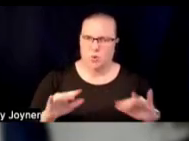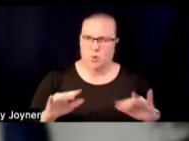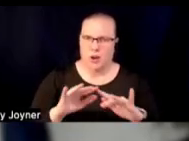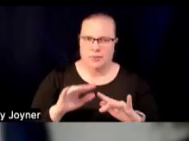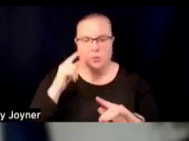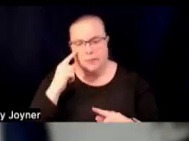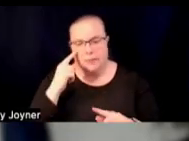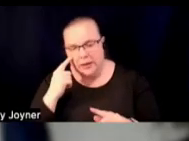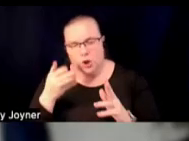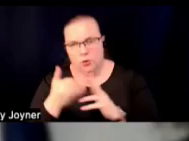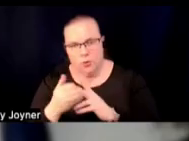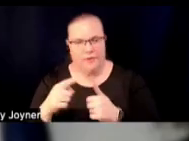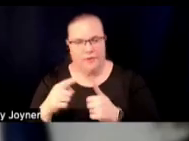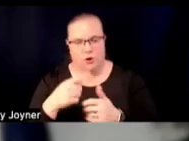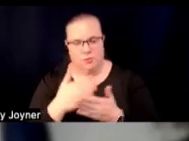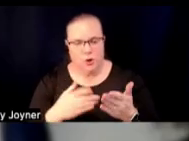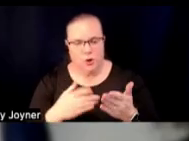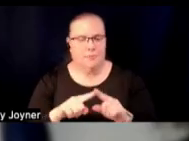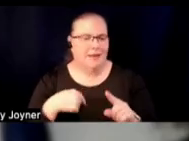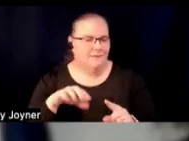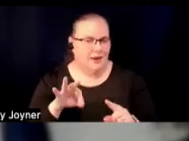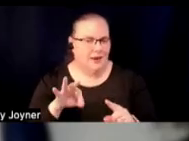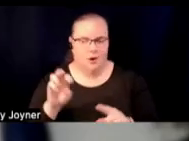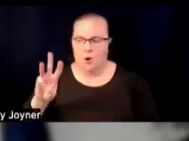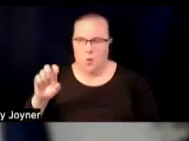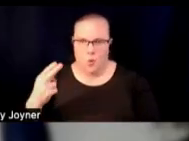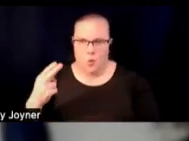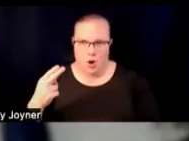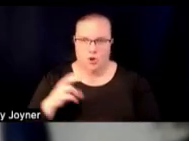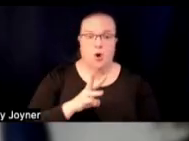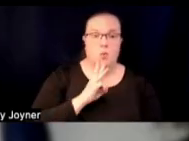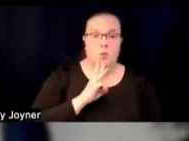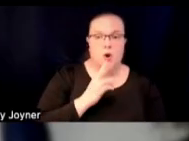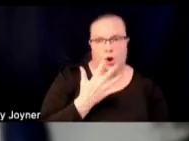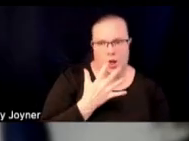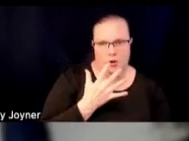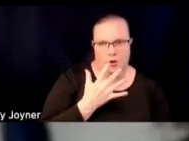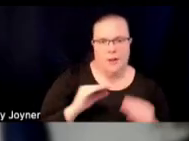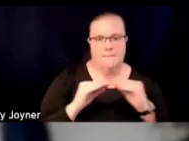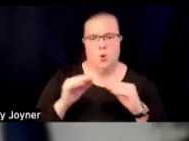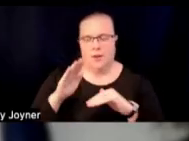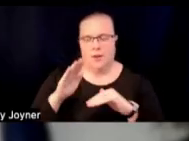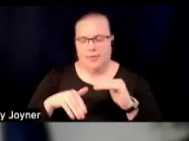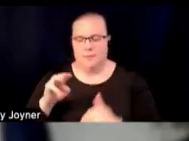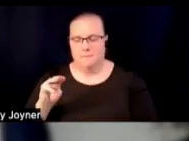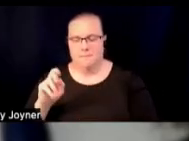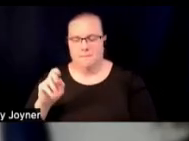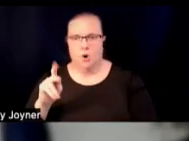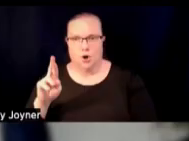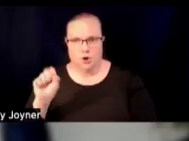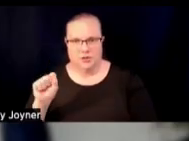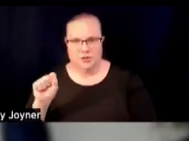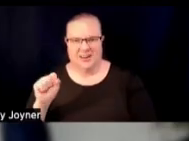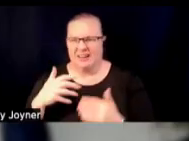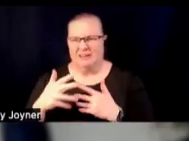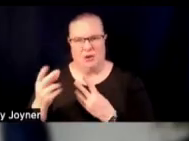piece. So I discovered that I like wash or watercolors a lot more than using markers, even though it's um faster